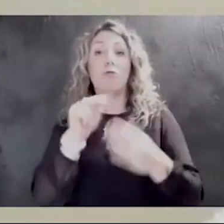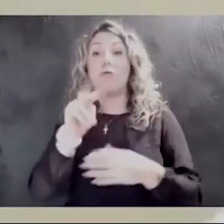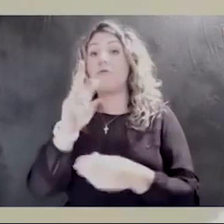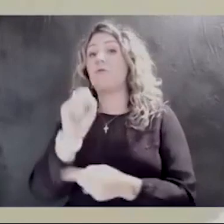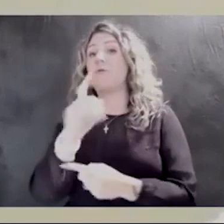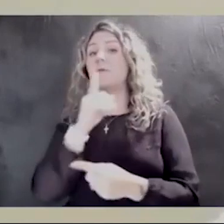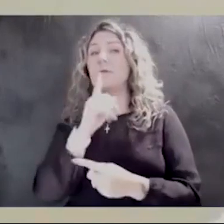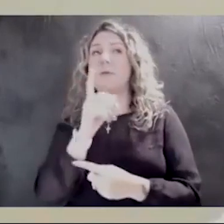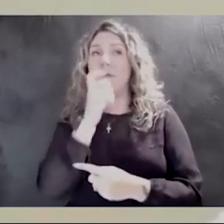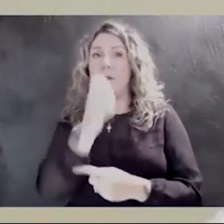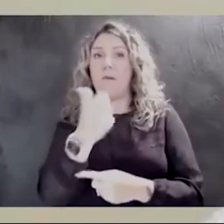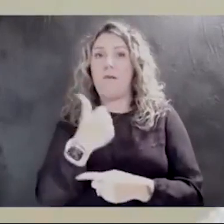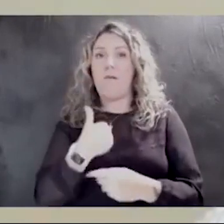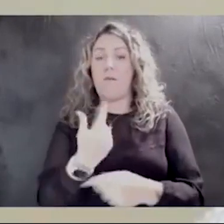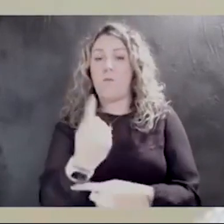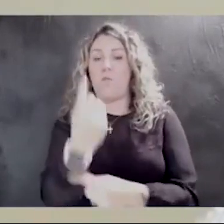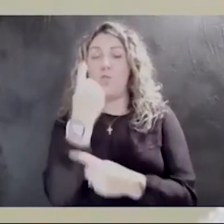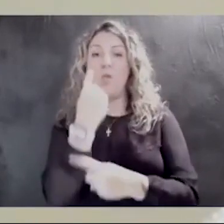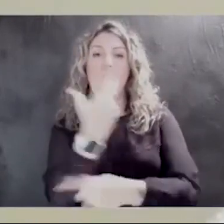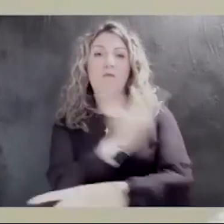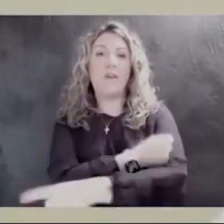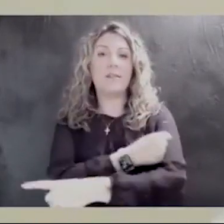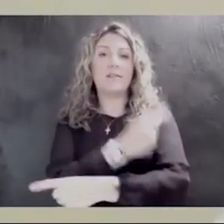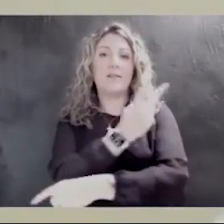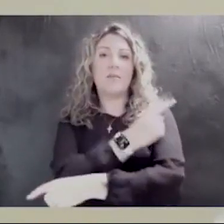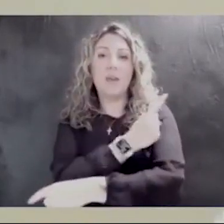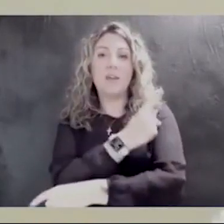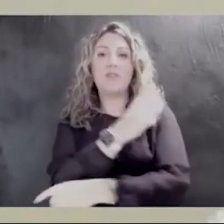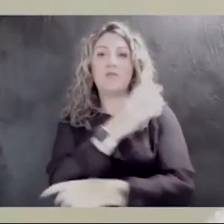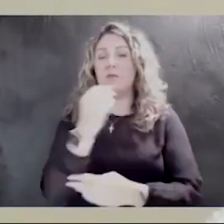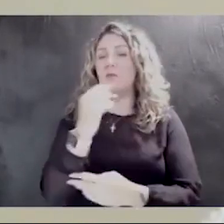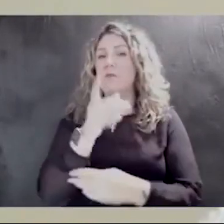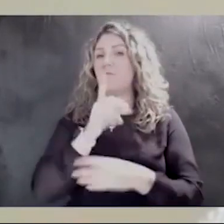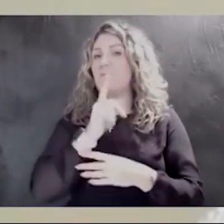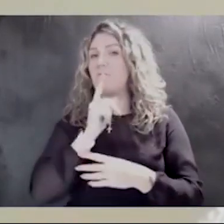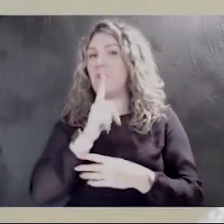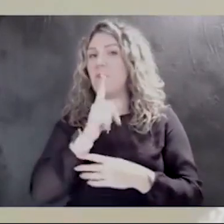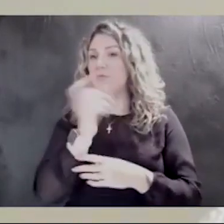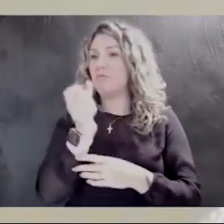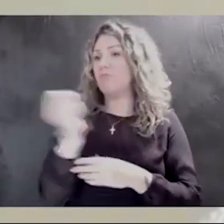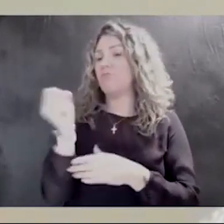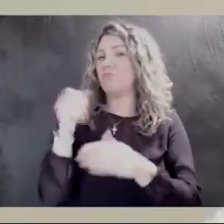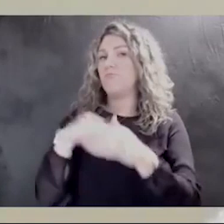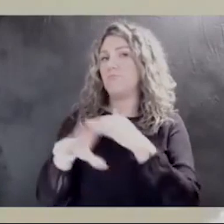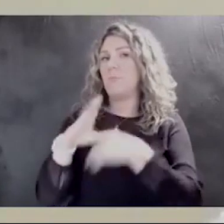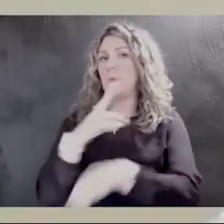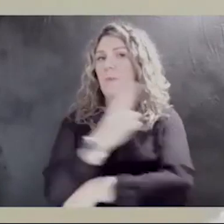one vaccinated patient that has been actually admitted to the hospital. So we've been.